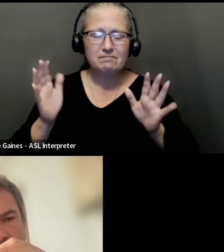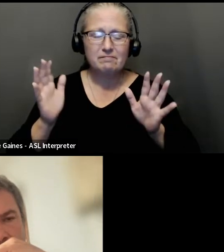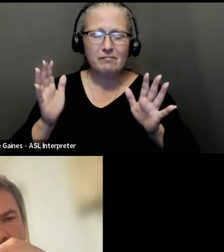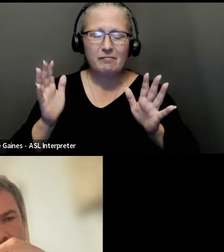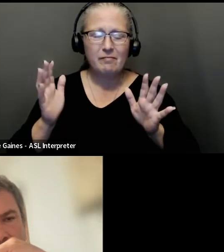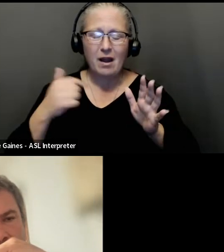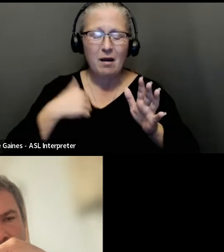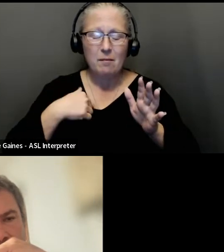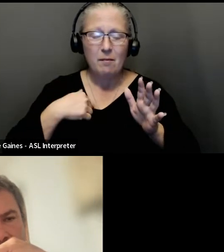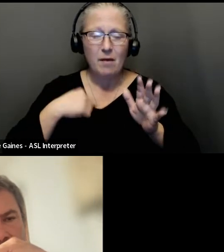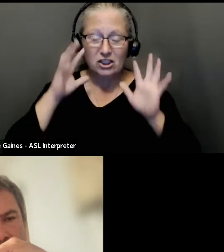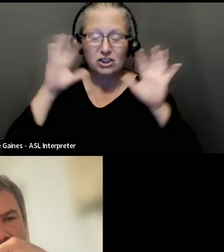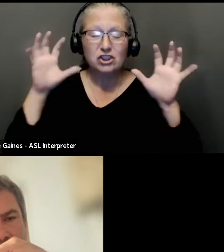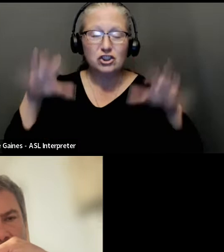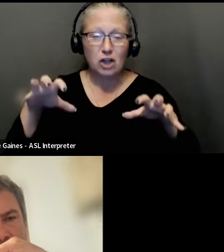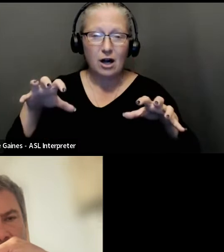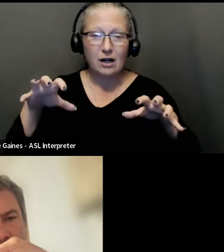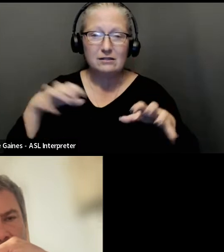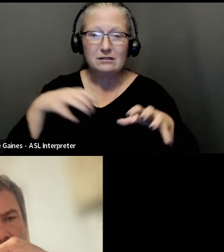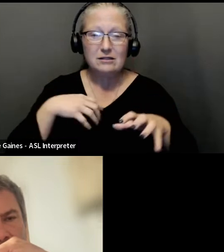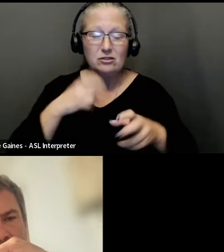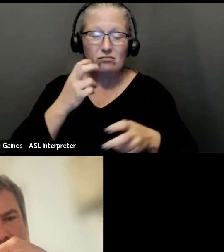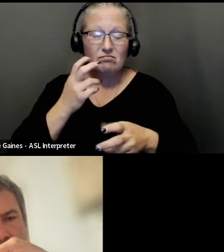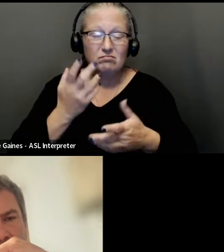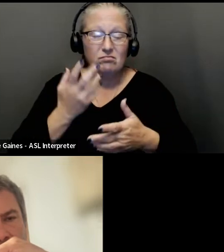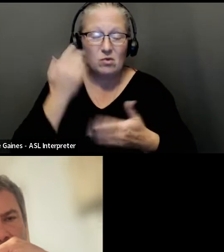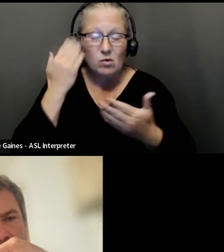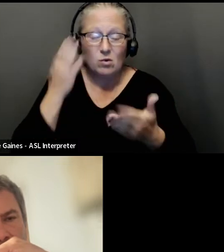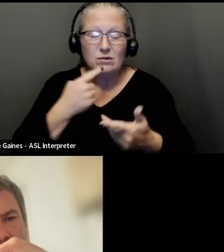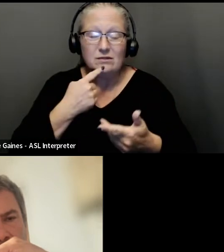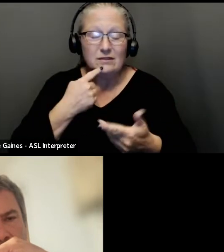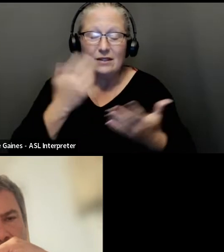leaves me actually shocked and speechless.